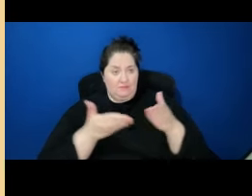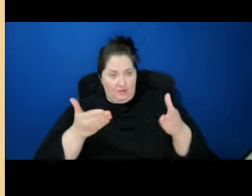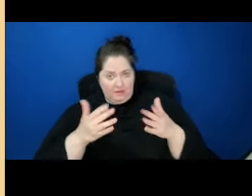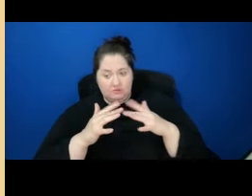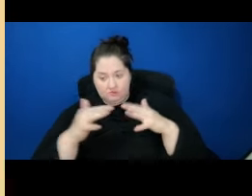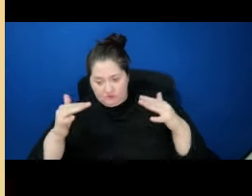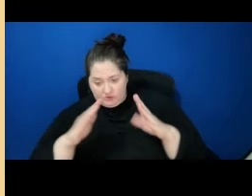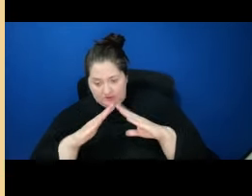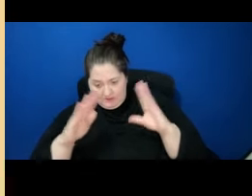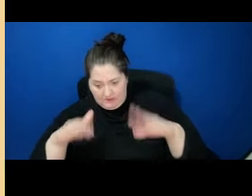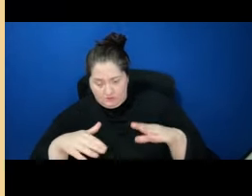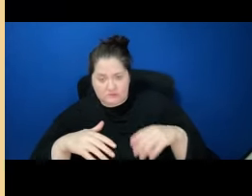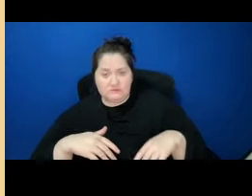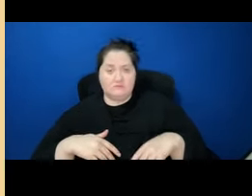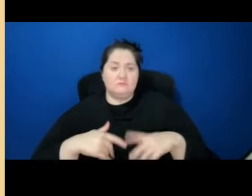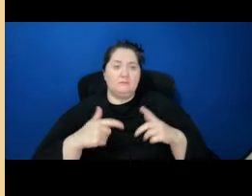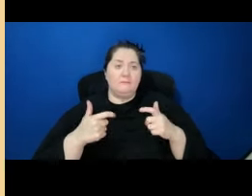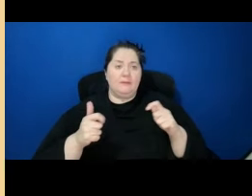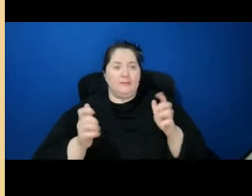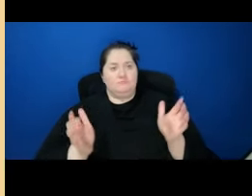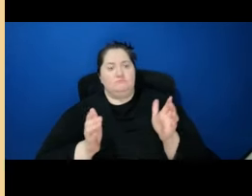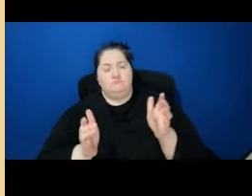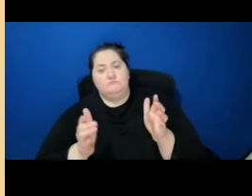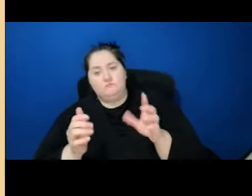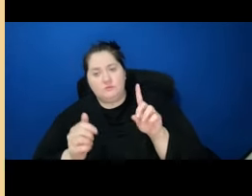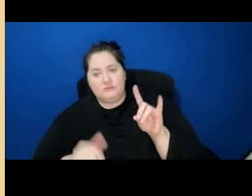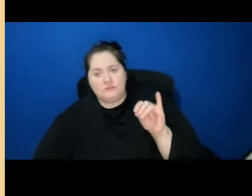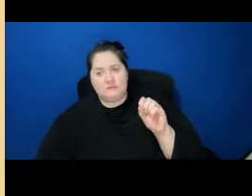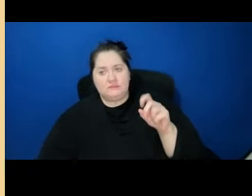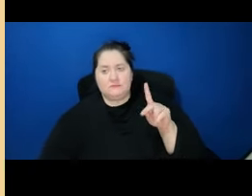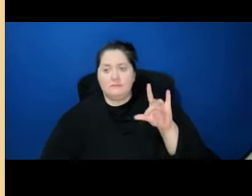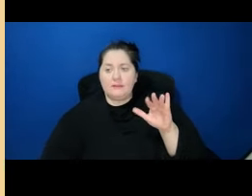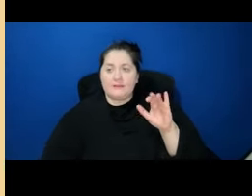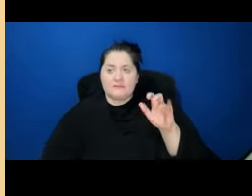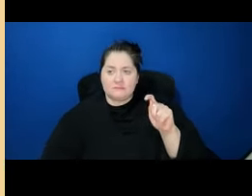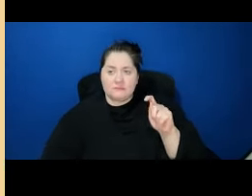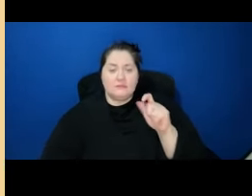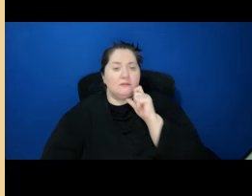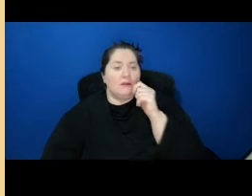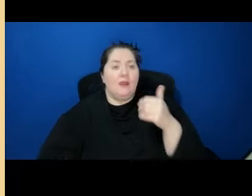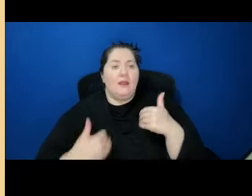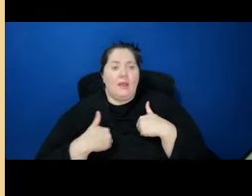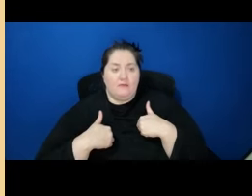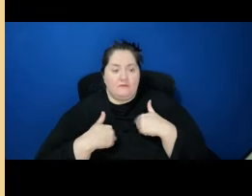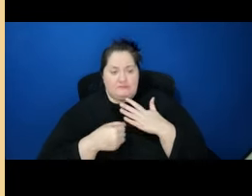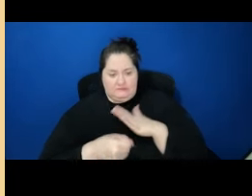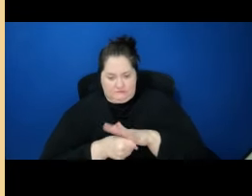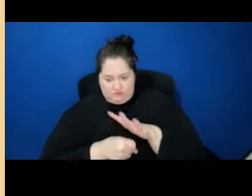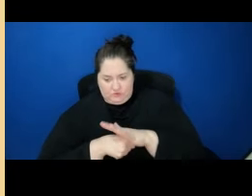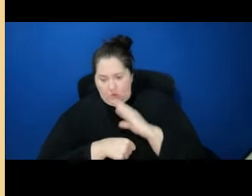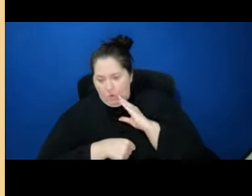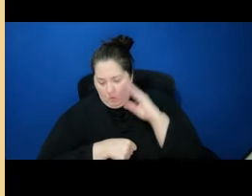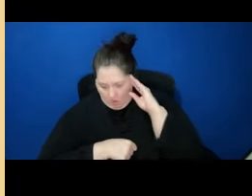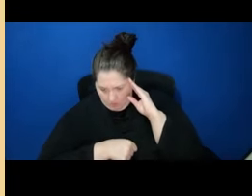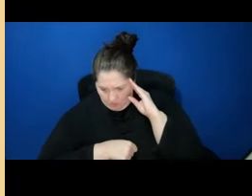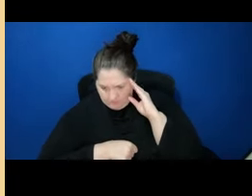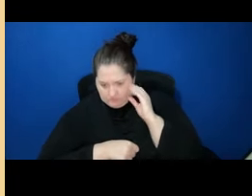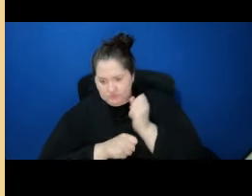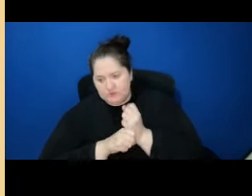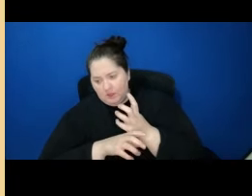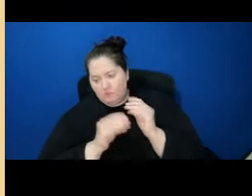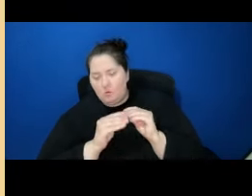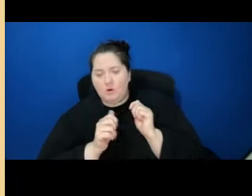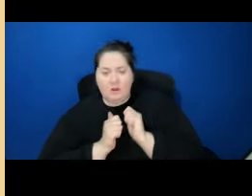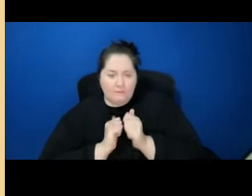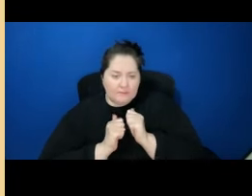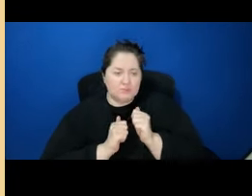diversity housing. You know, the major driver of displacement is the lack of sufficient homes, which creates competition and drives